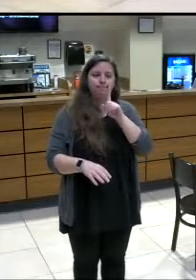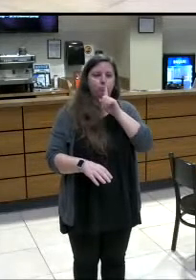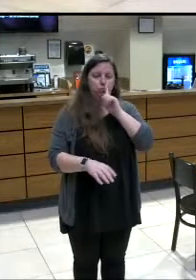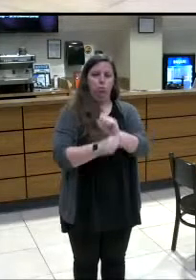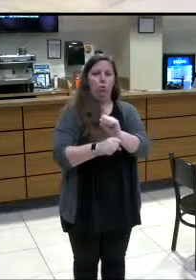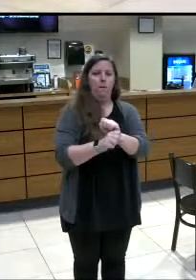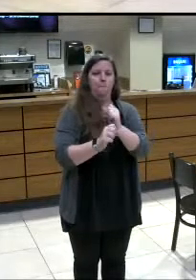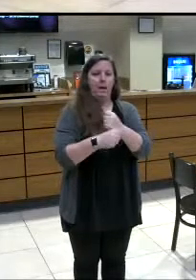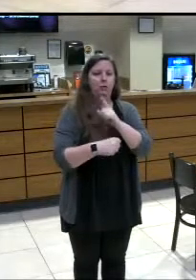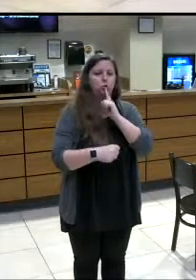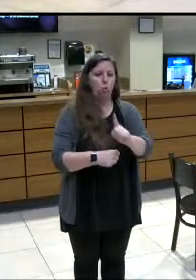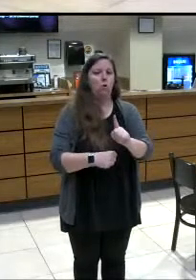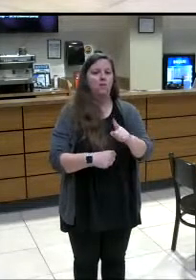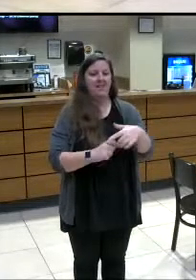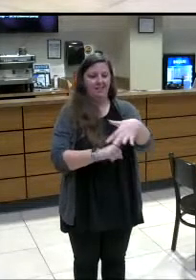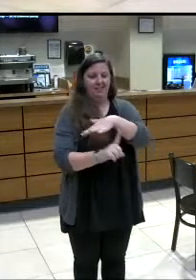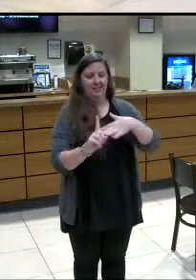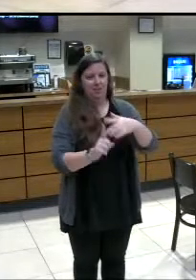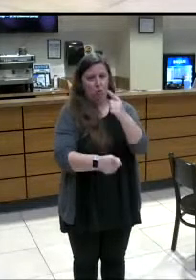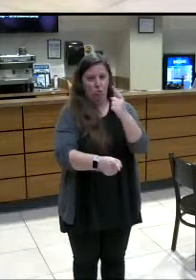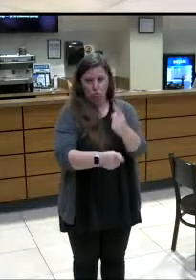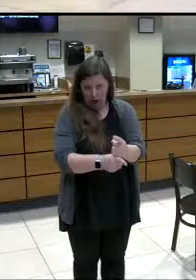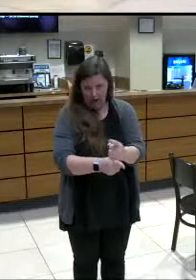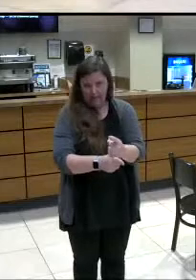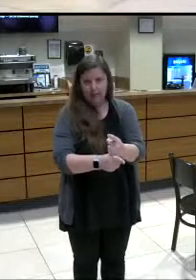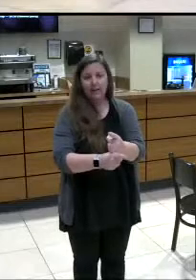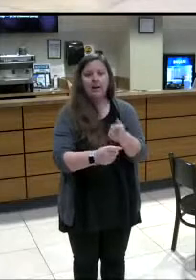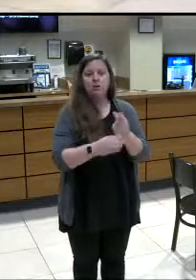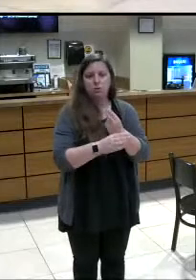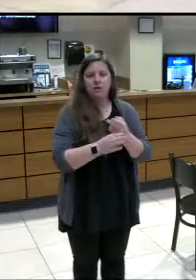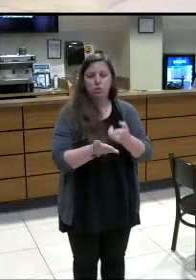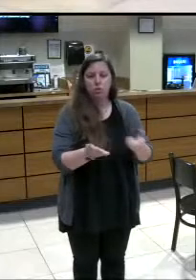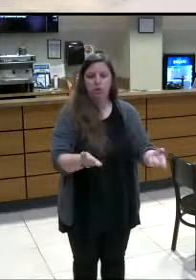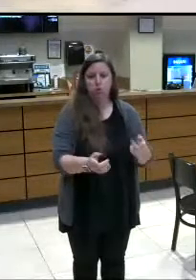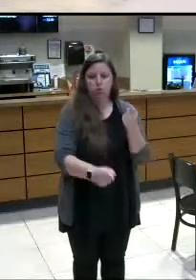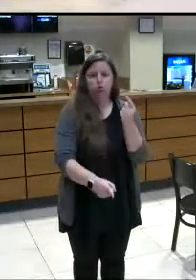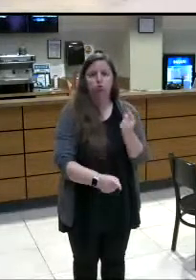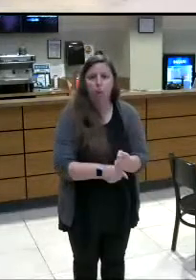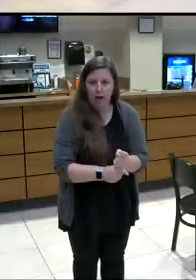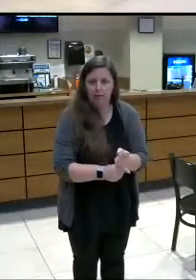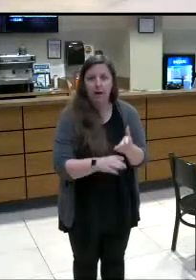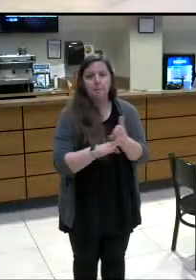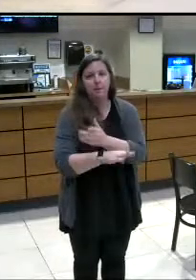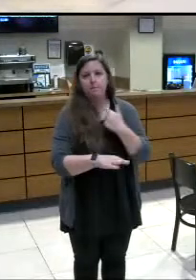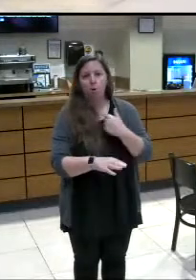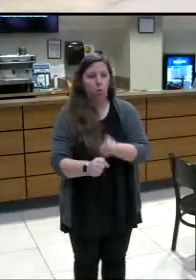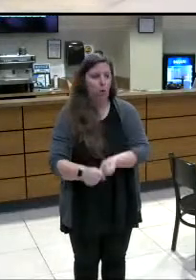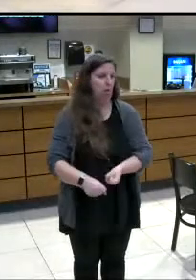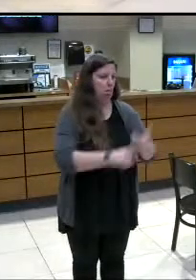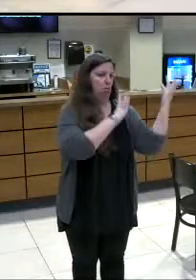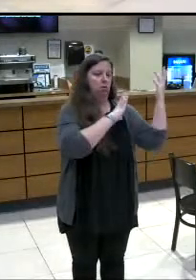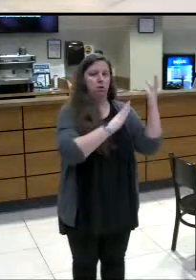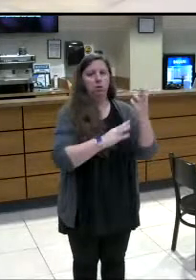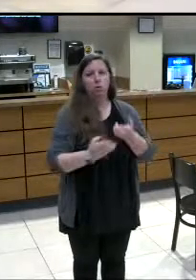resources before we make a big shift and removing a resource or adding a